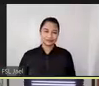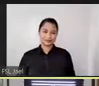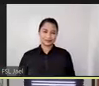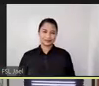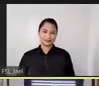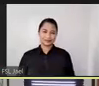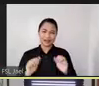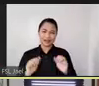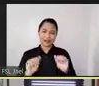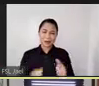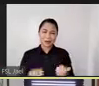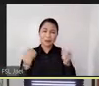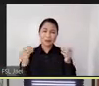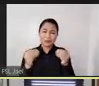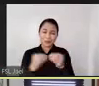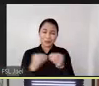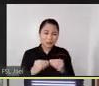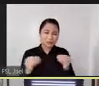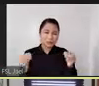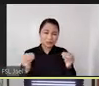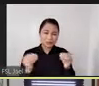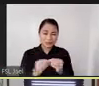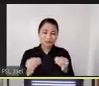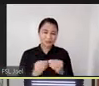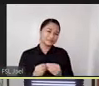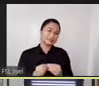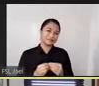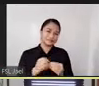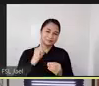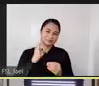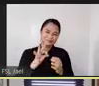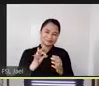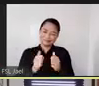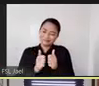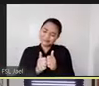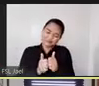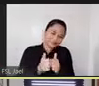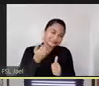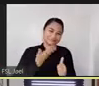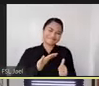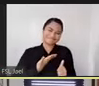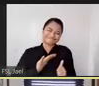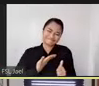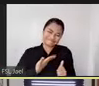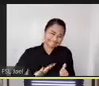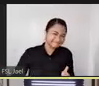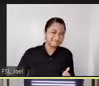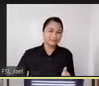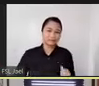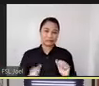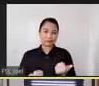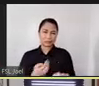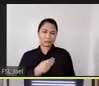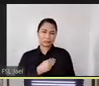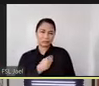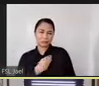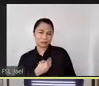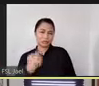away from a whole generation, from a whole nation? And that's just speaking under